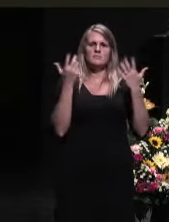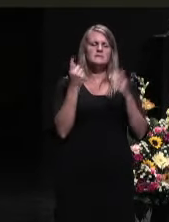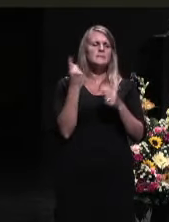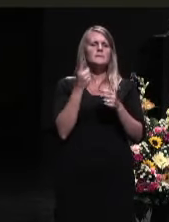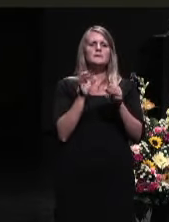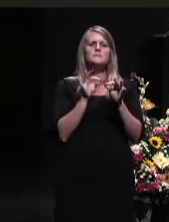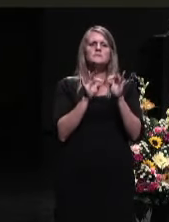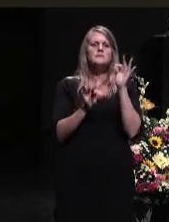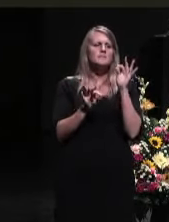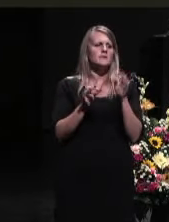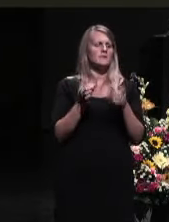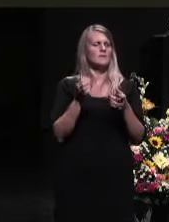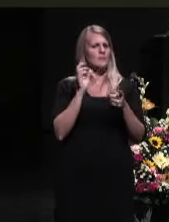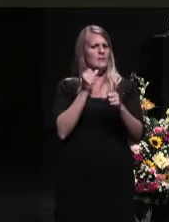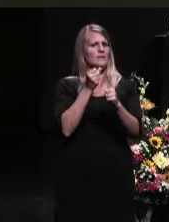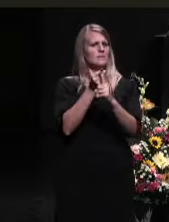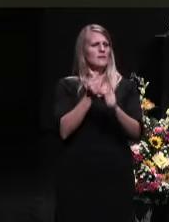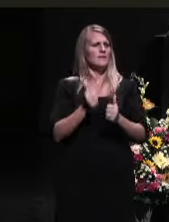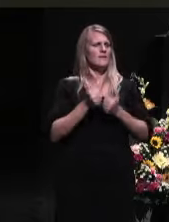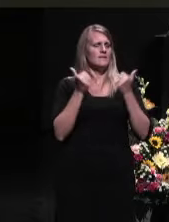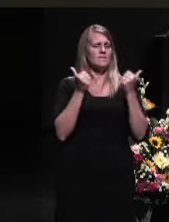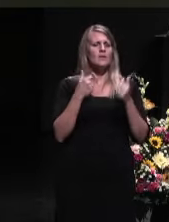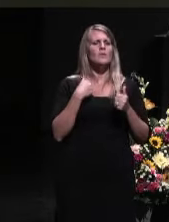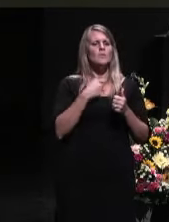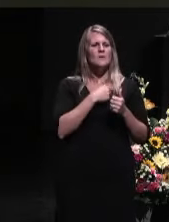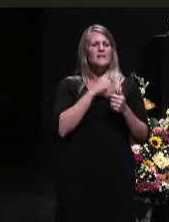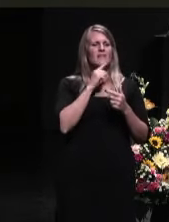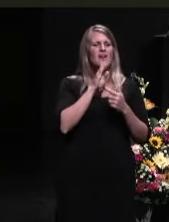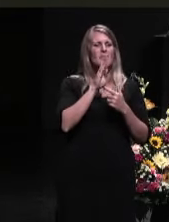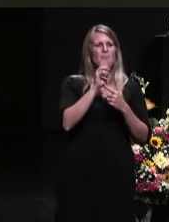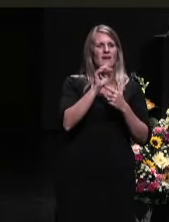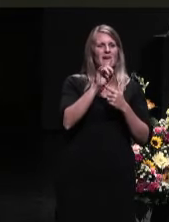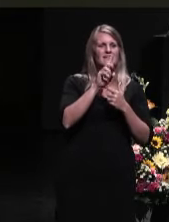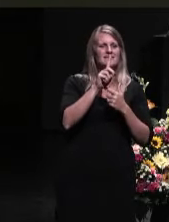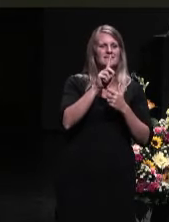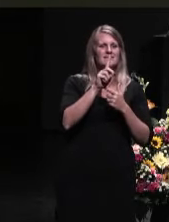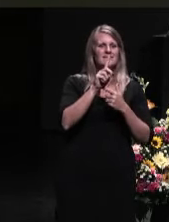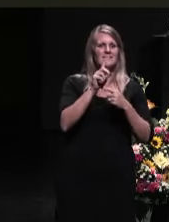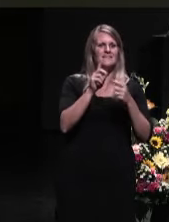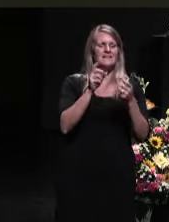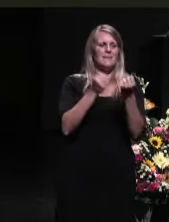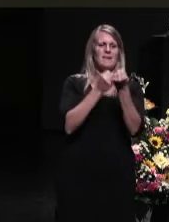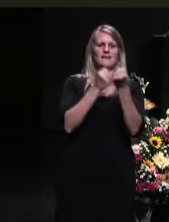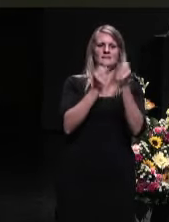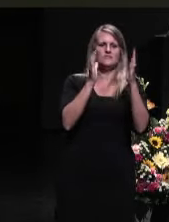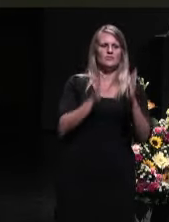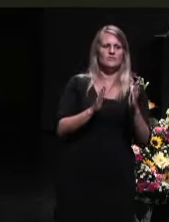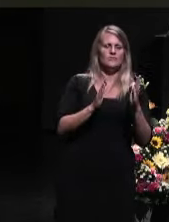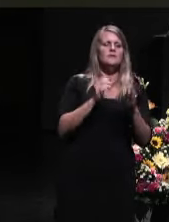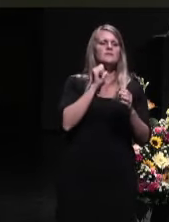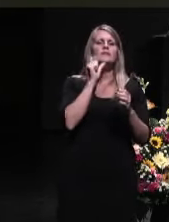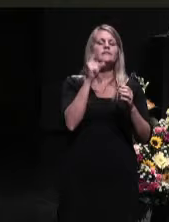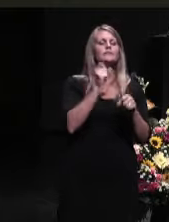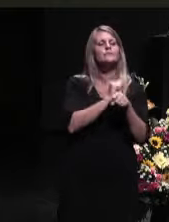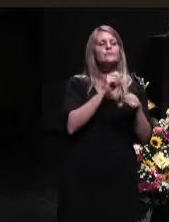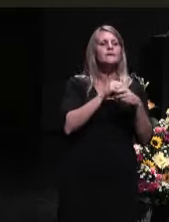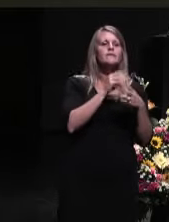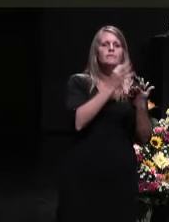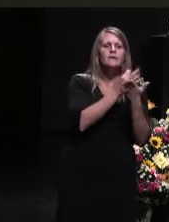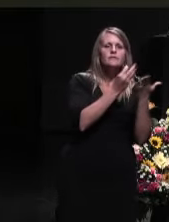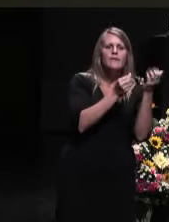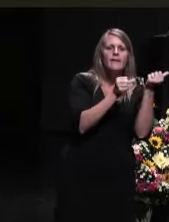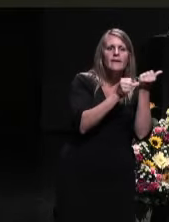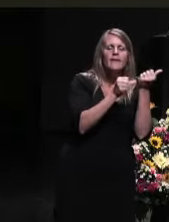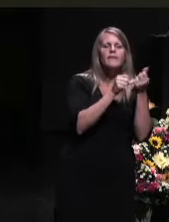brand ambassadors, every single one of us, not just in the classroom, not just in the advising, not just in financial aid, not just in terms of cleaning